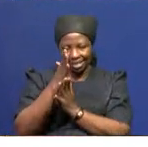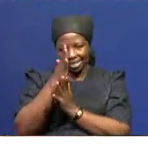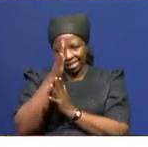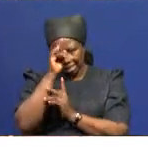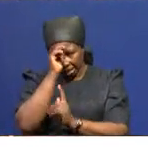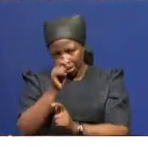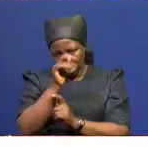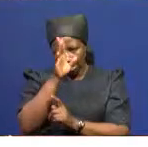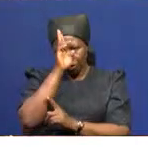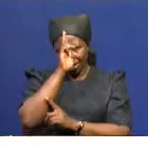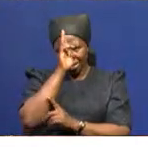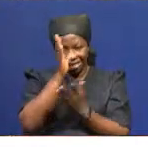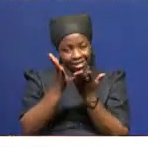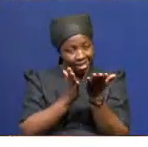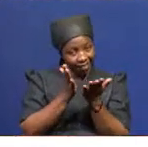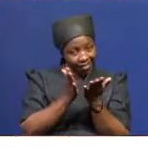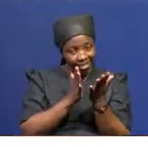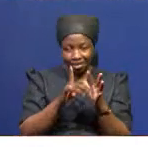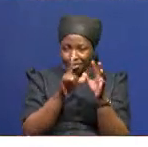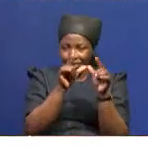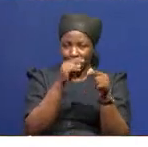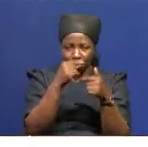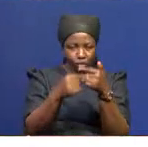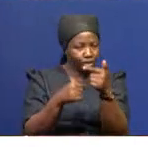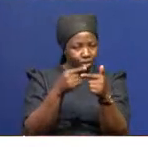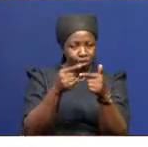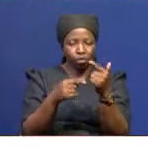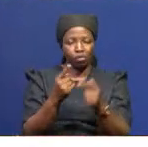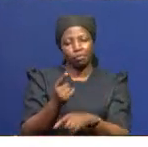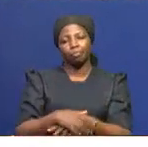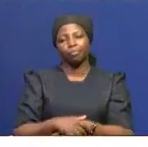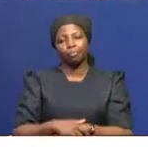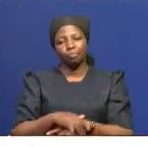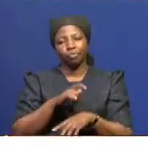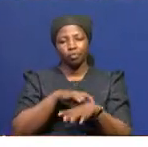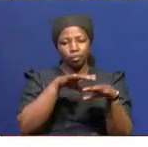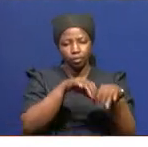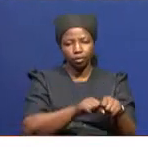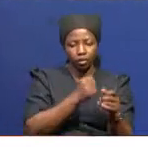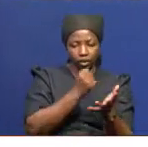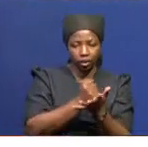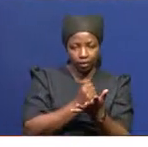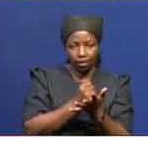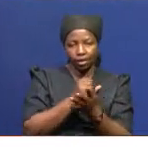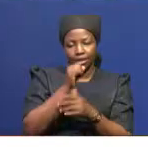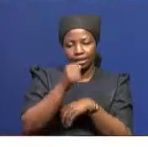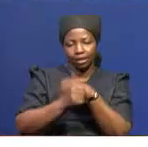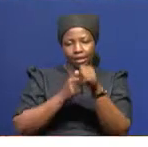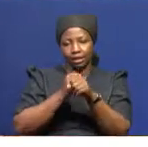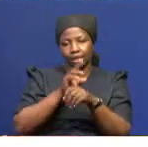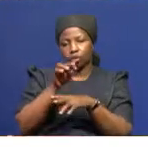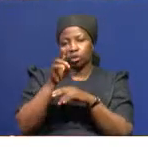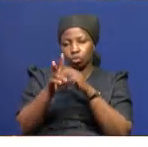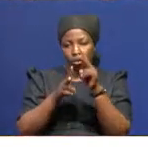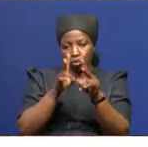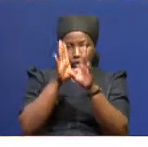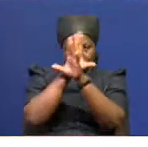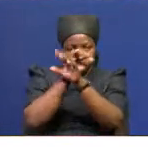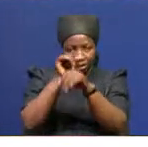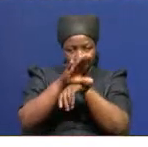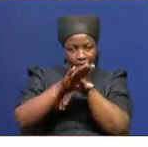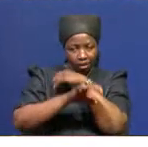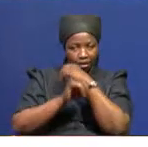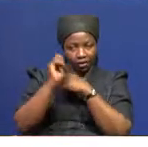to intensify. Upon assuming office in 2022, the President of the Republic of Kenya, His Excellency Dr.